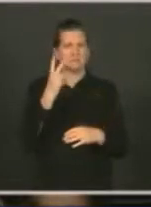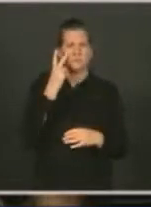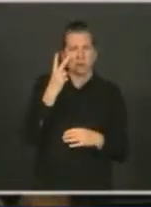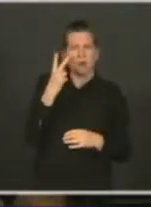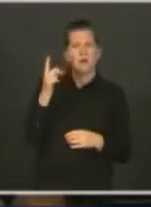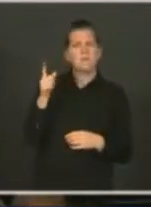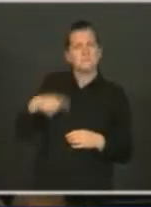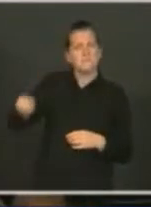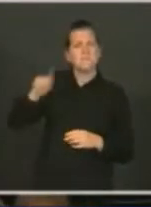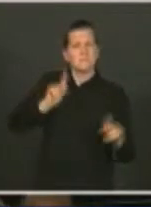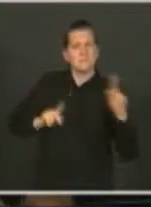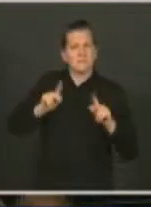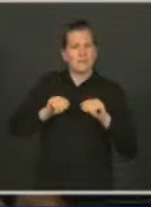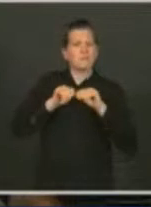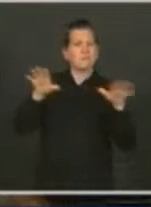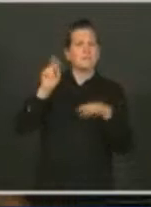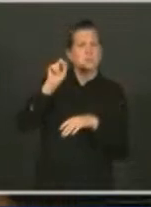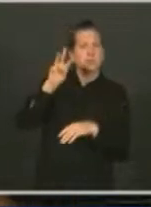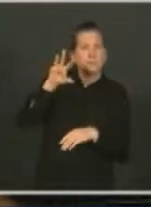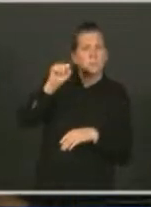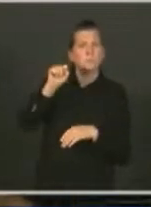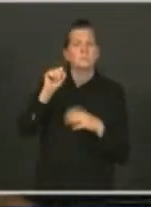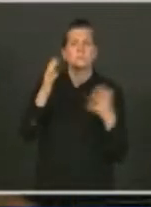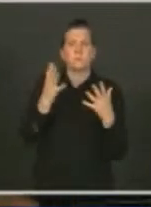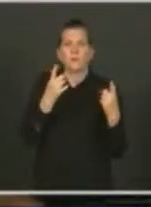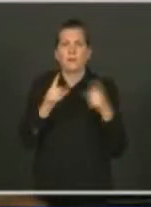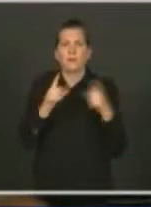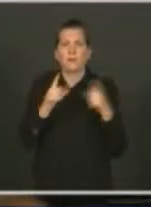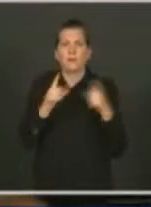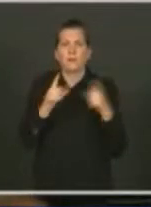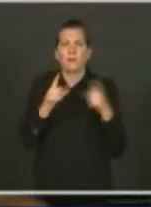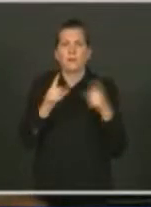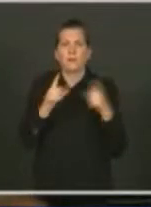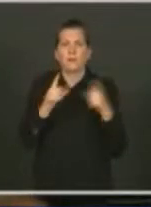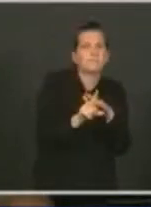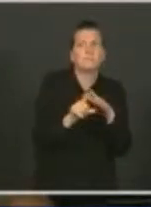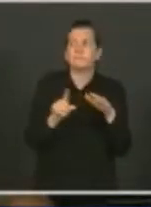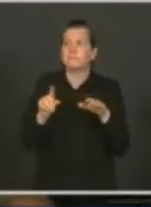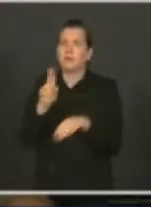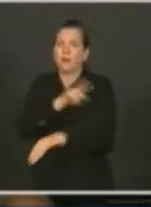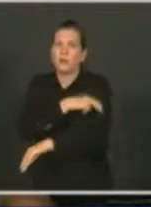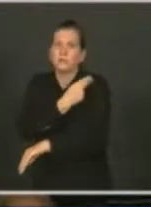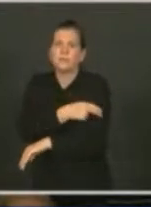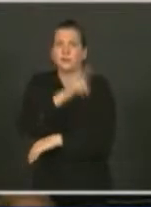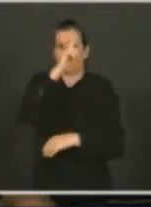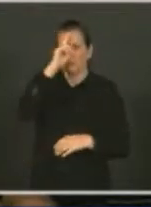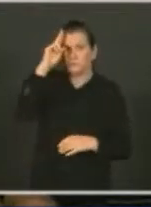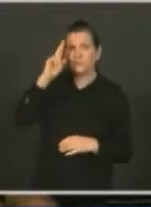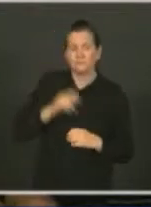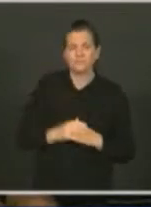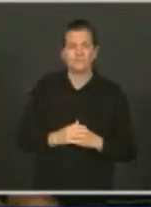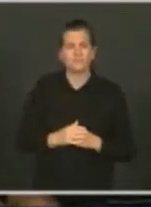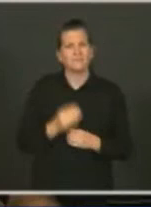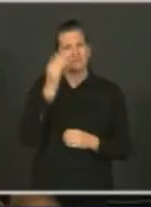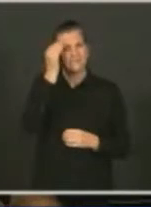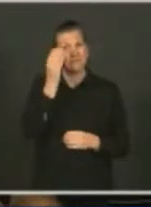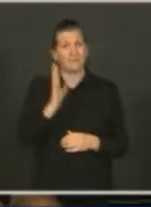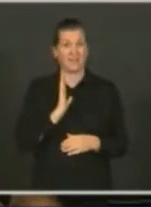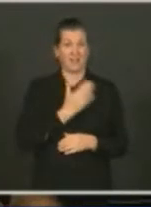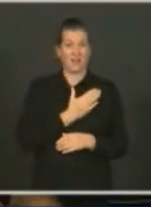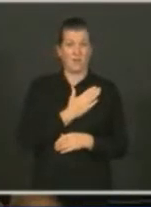few days about what's happening in our hospitals. And the truth of it is our hospitals are